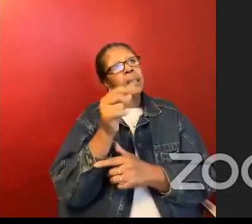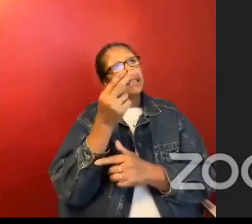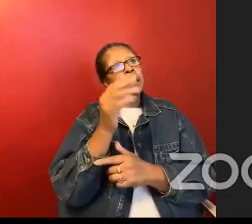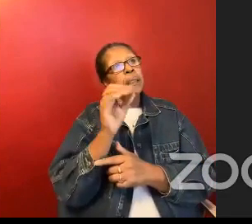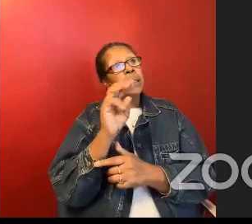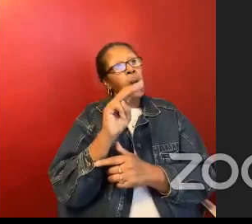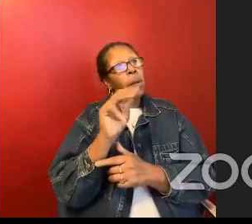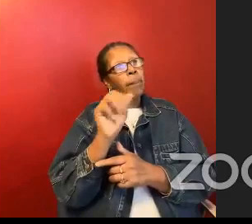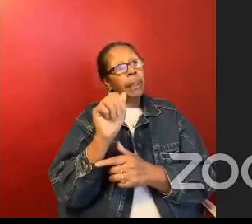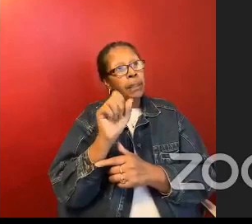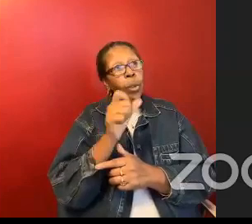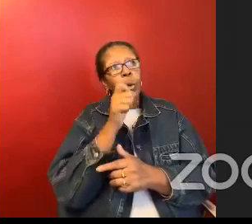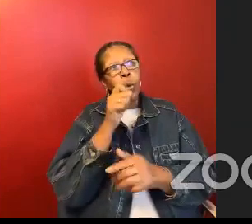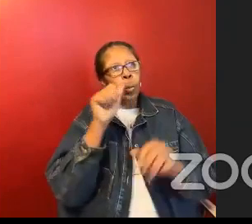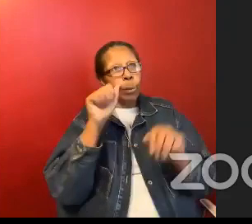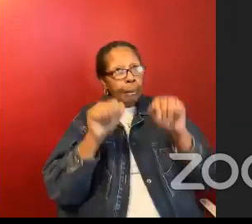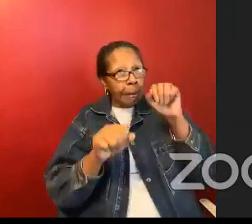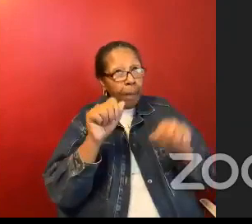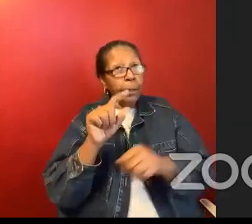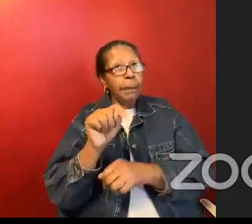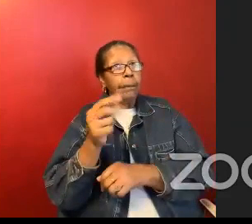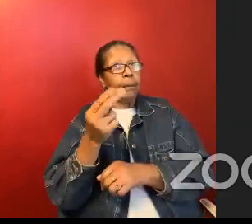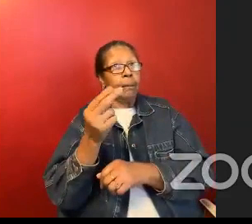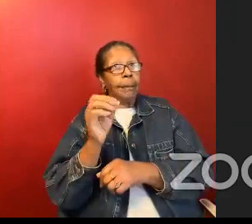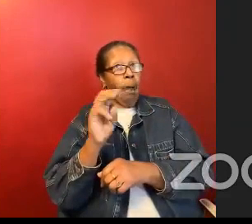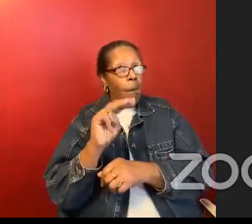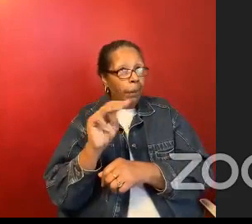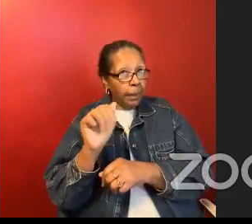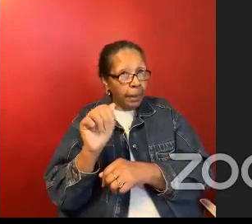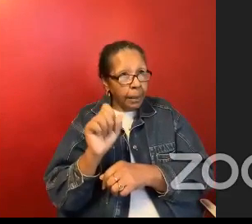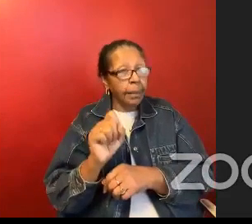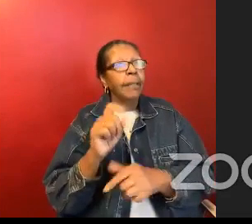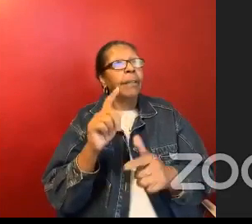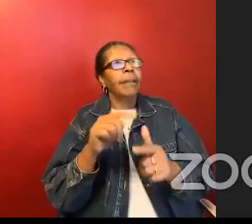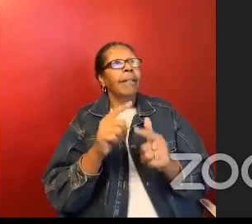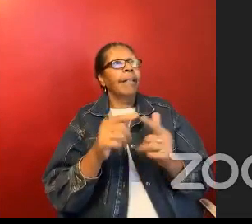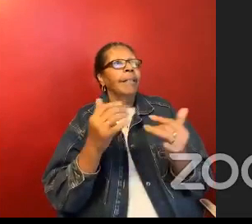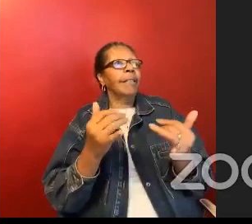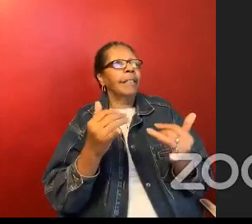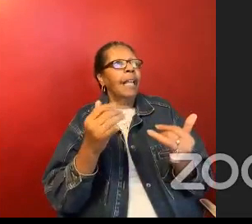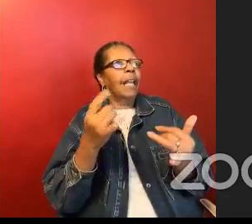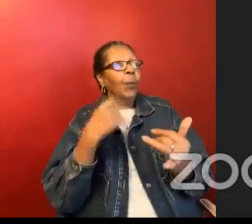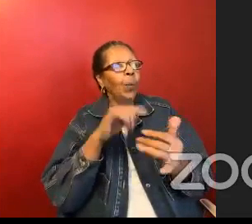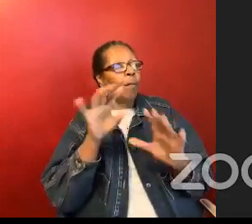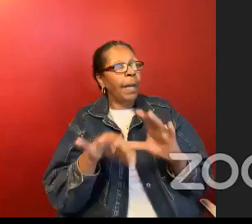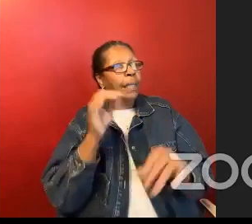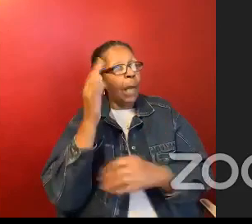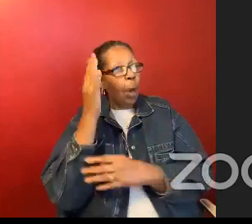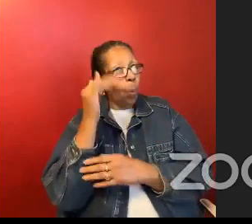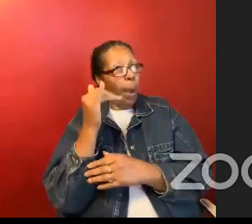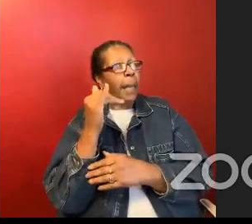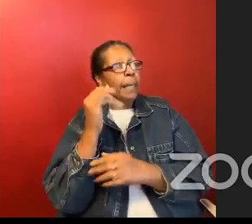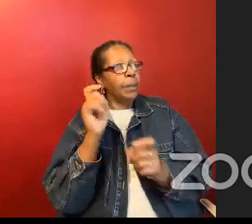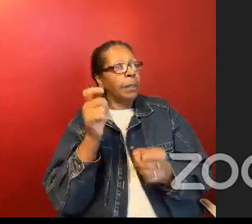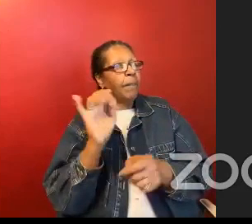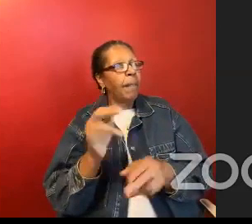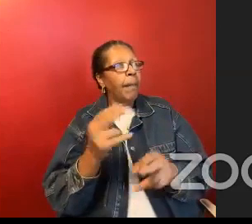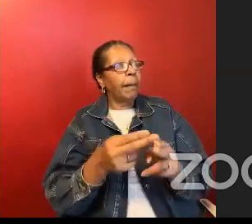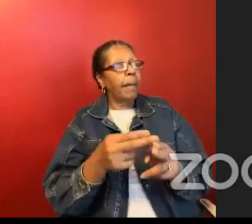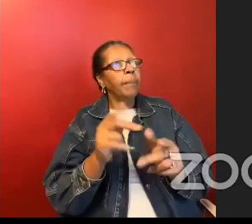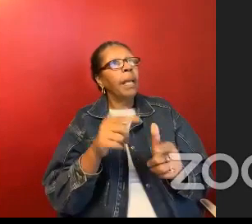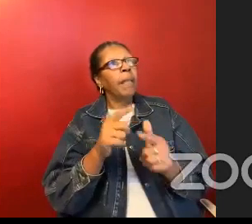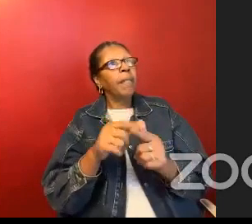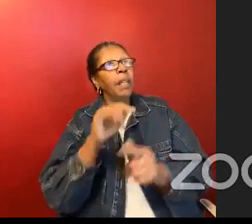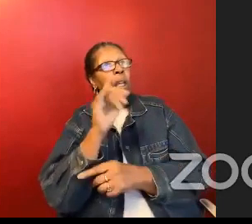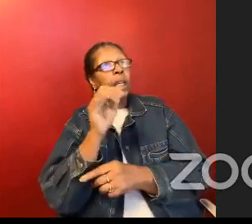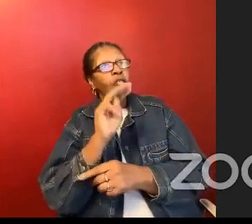Doubting Thomas. And this day we will find out why he was referred to with that name. And James, who was son of